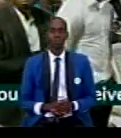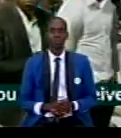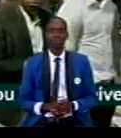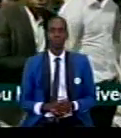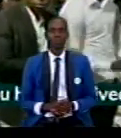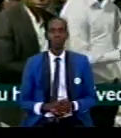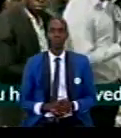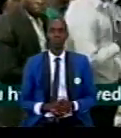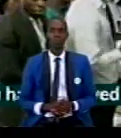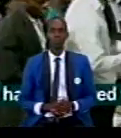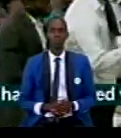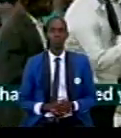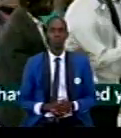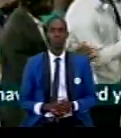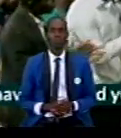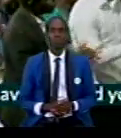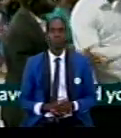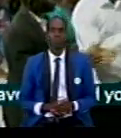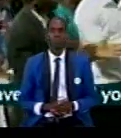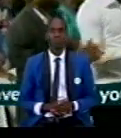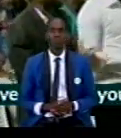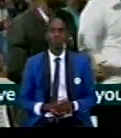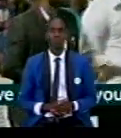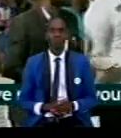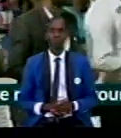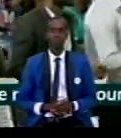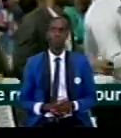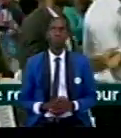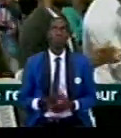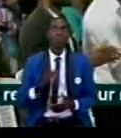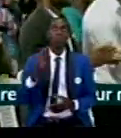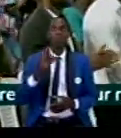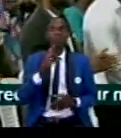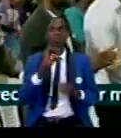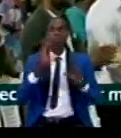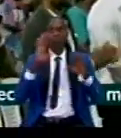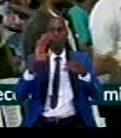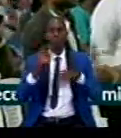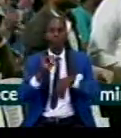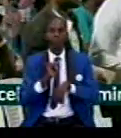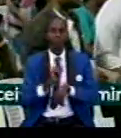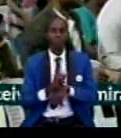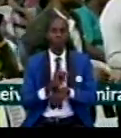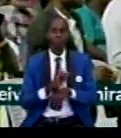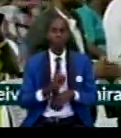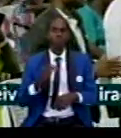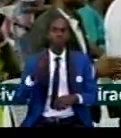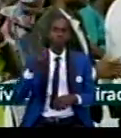Thank you.